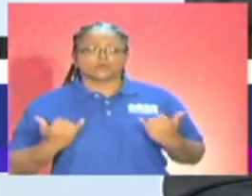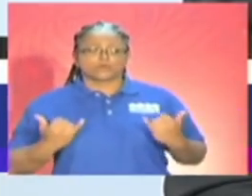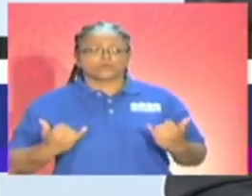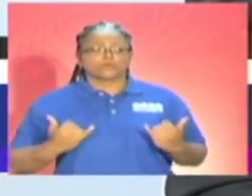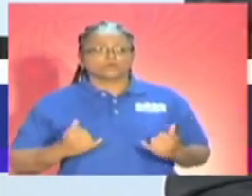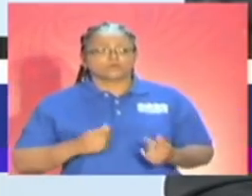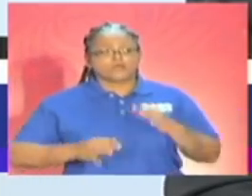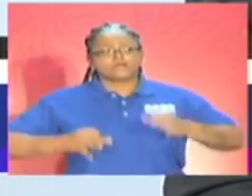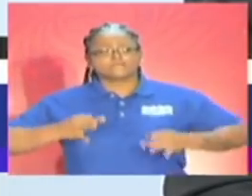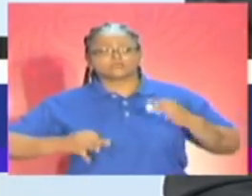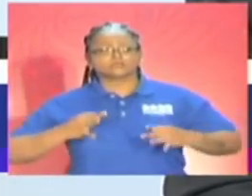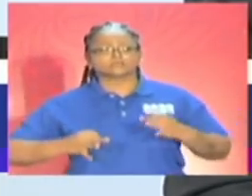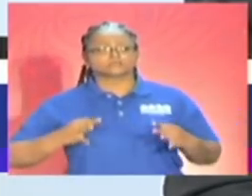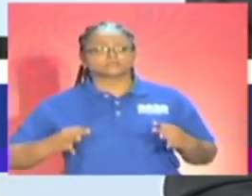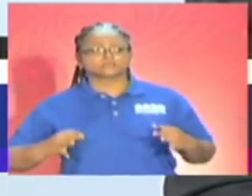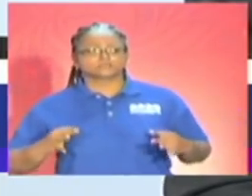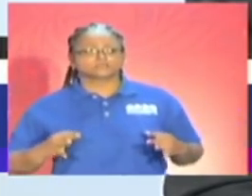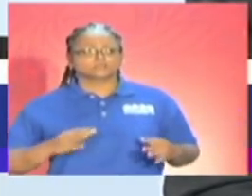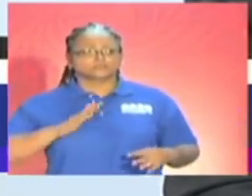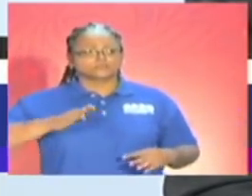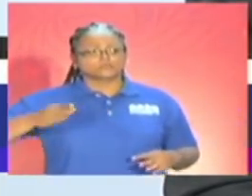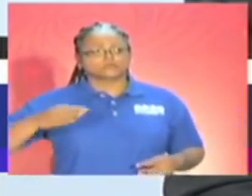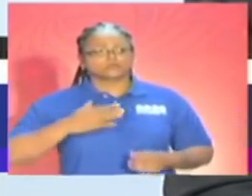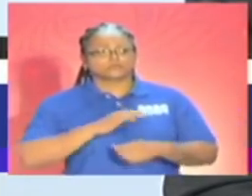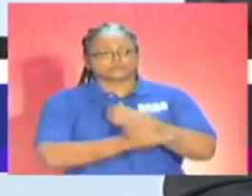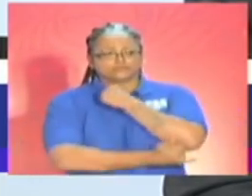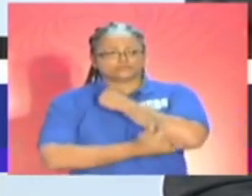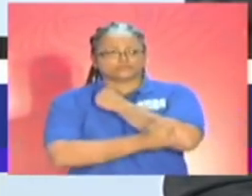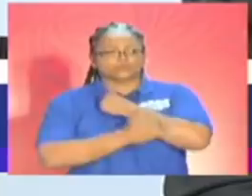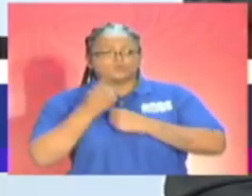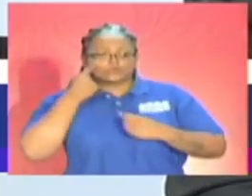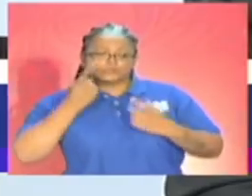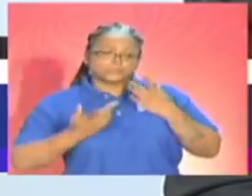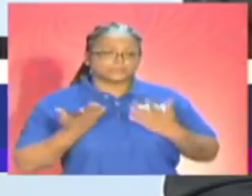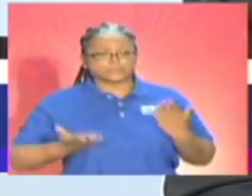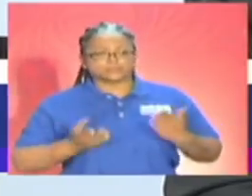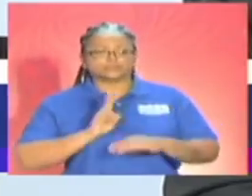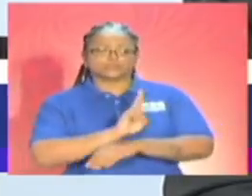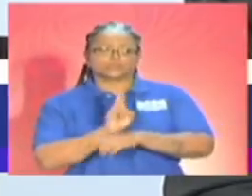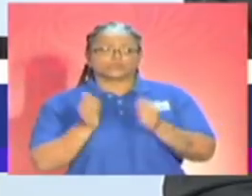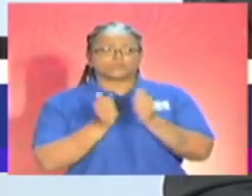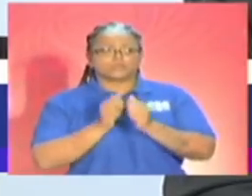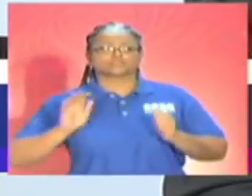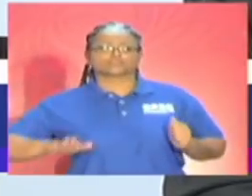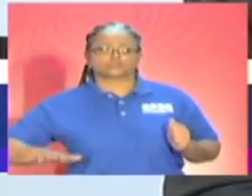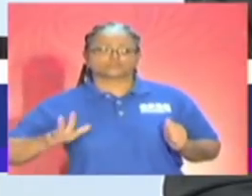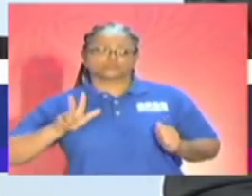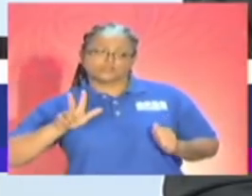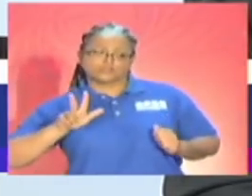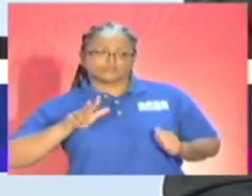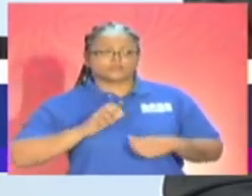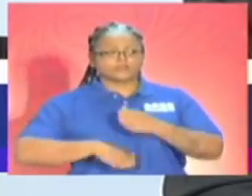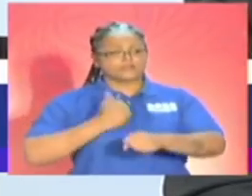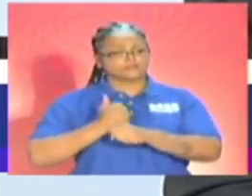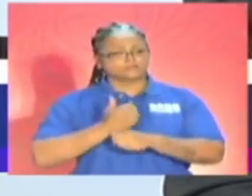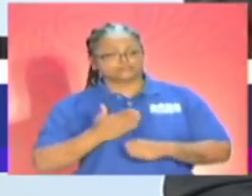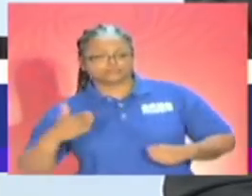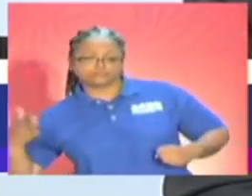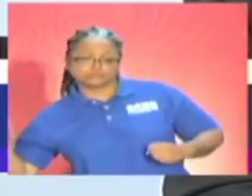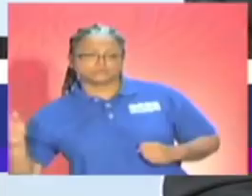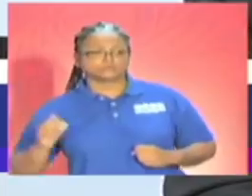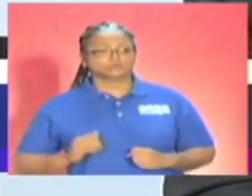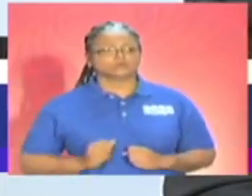in different jurisdictions for use between the ages of 3 and 17 years of age. The Sinopharm vaccine, for example, has also